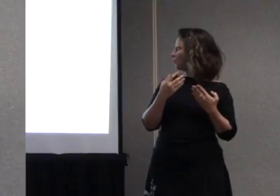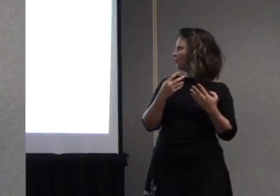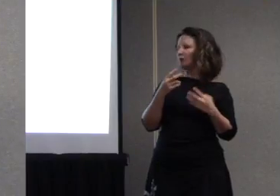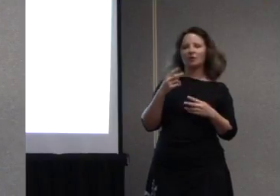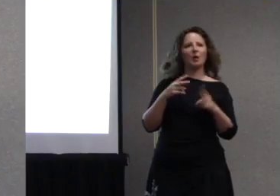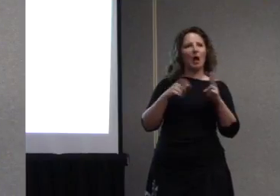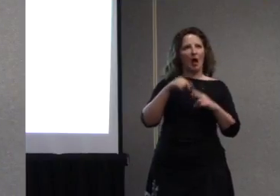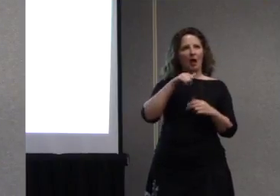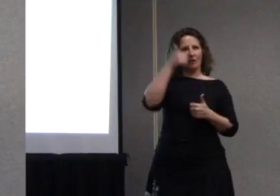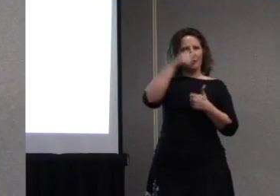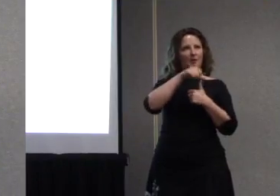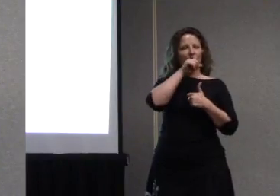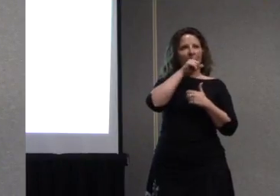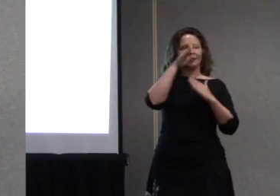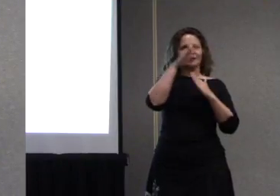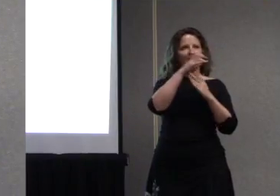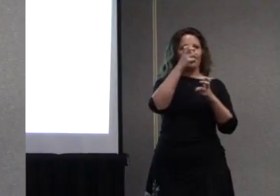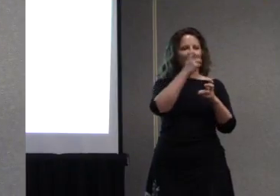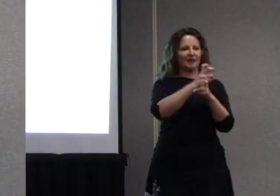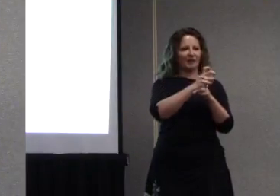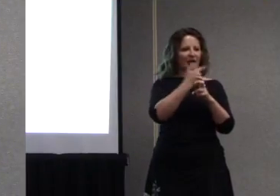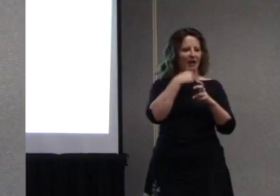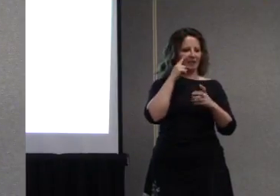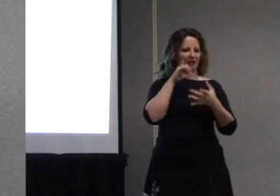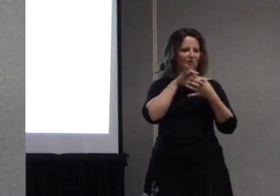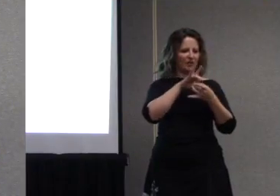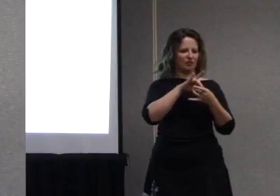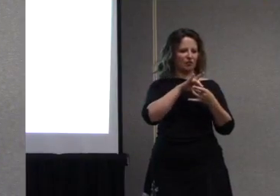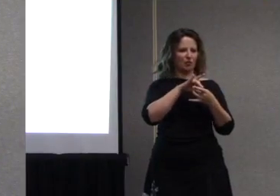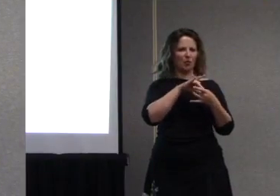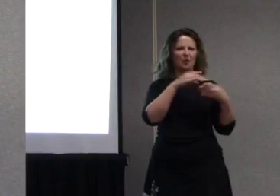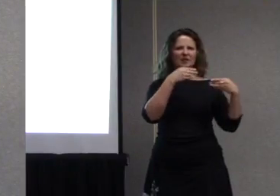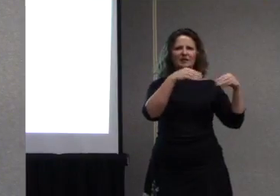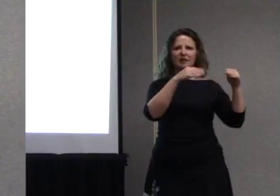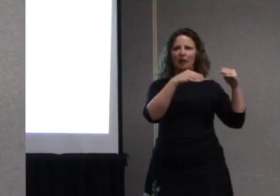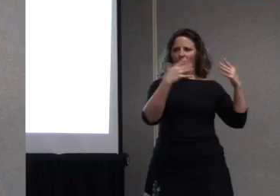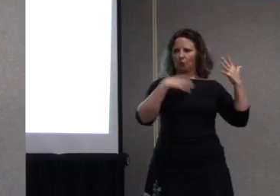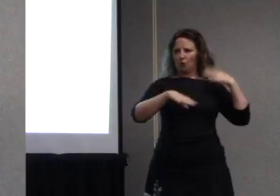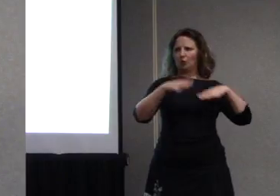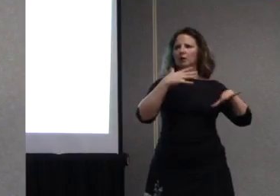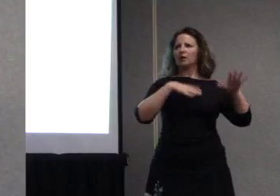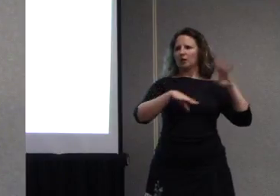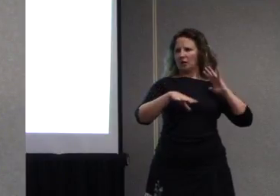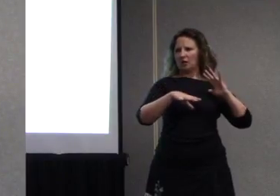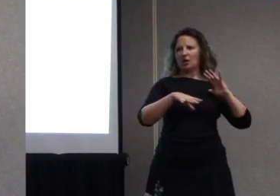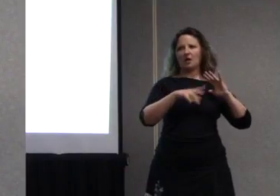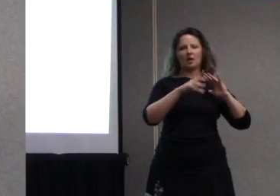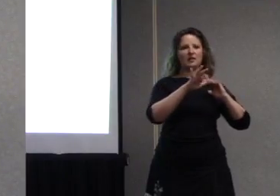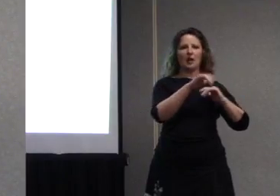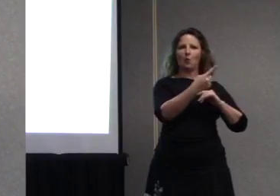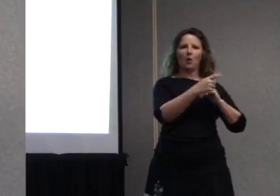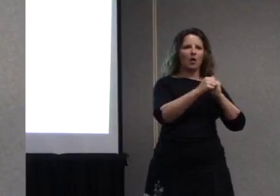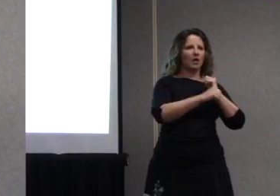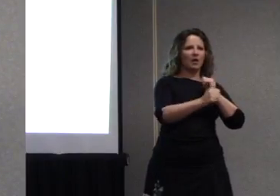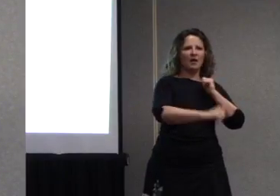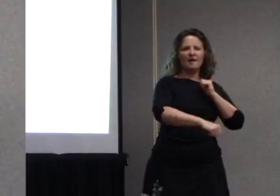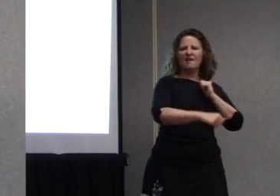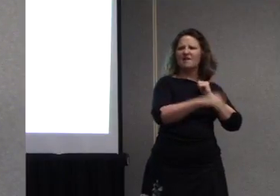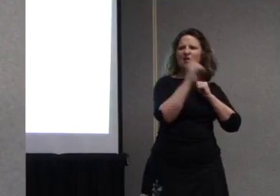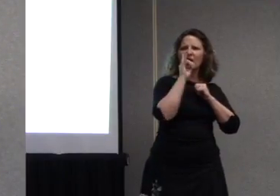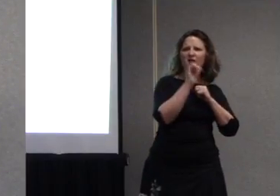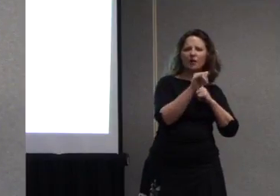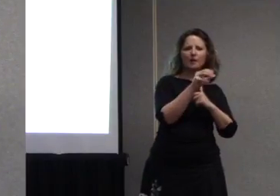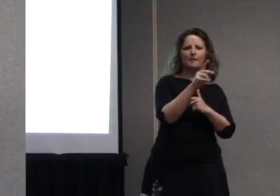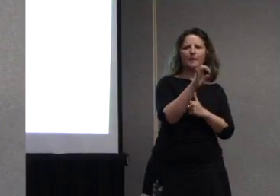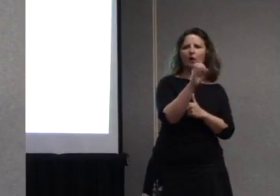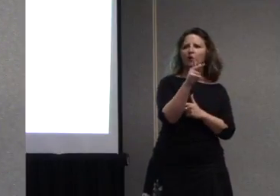we didn't put this one up here. I remember the one that was the most difficult. Was it marketing? Marketing a line of clothing? That one went